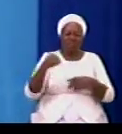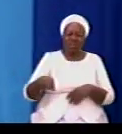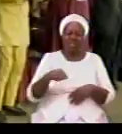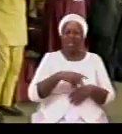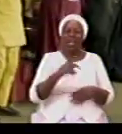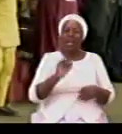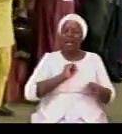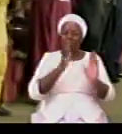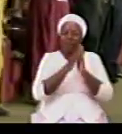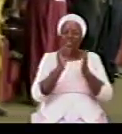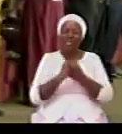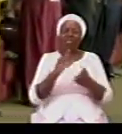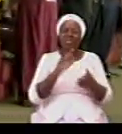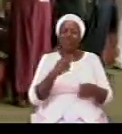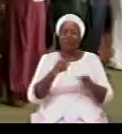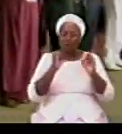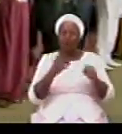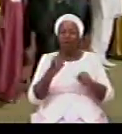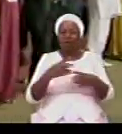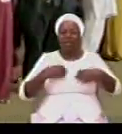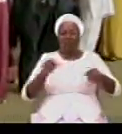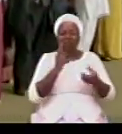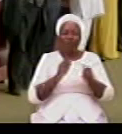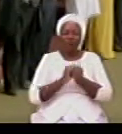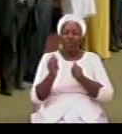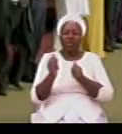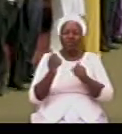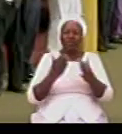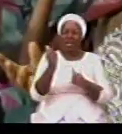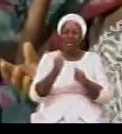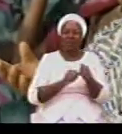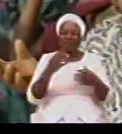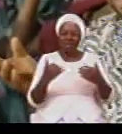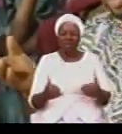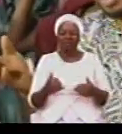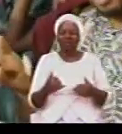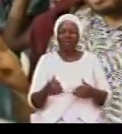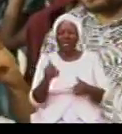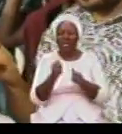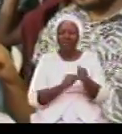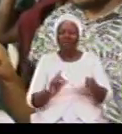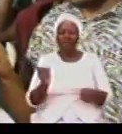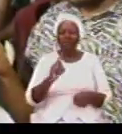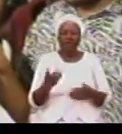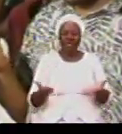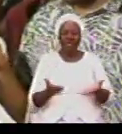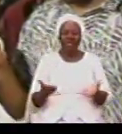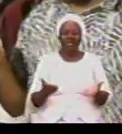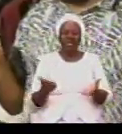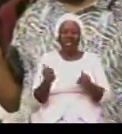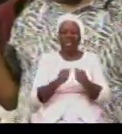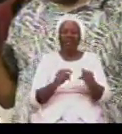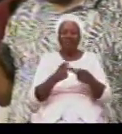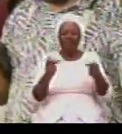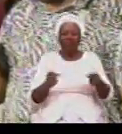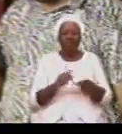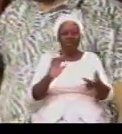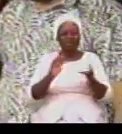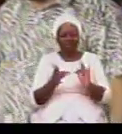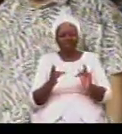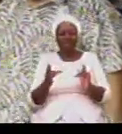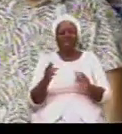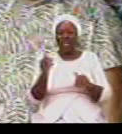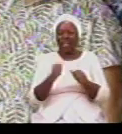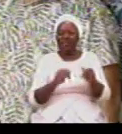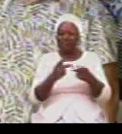right now. Everywhere here, everywhere online, everywhere in the congregation that are